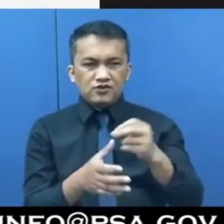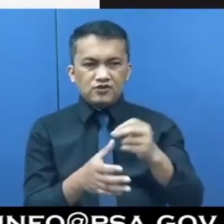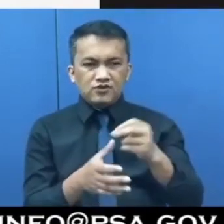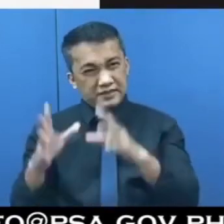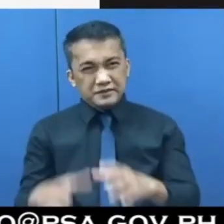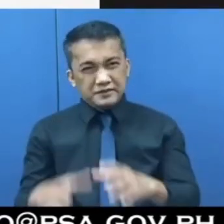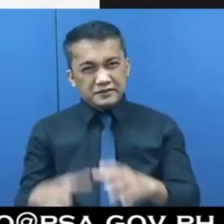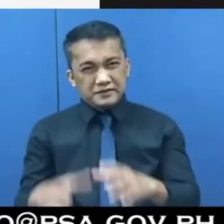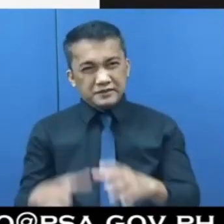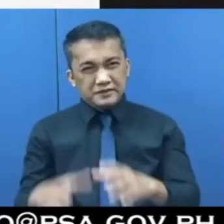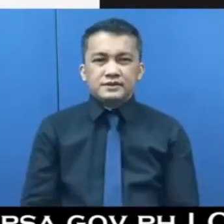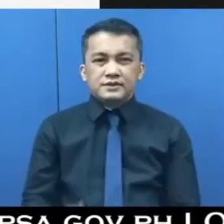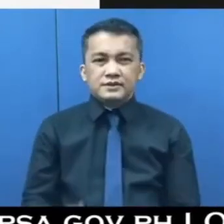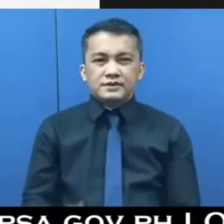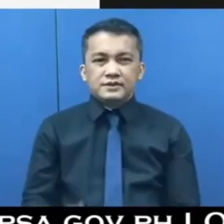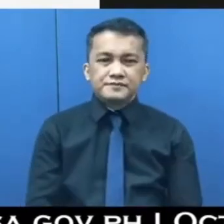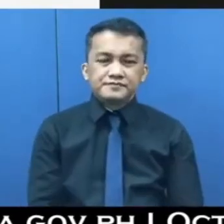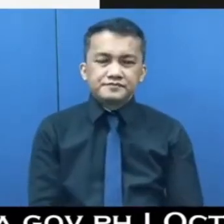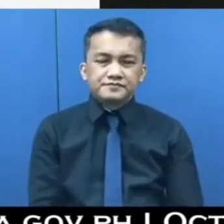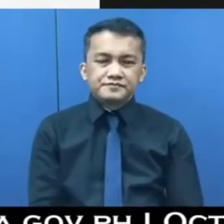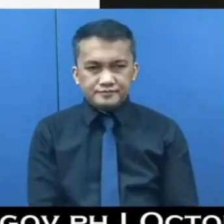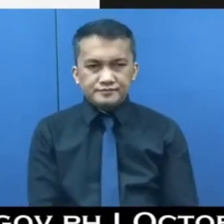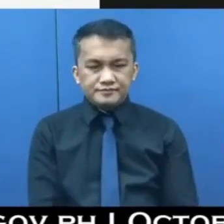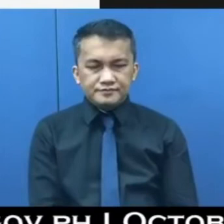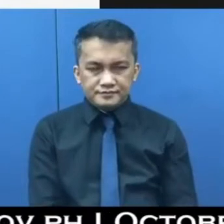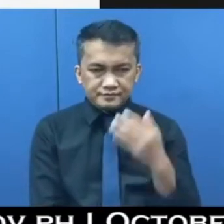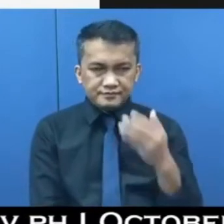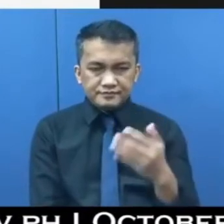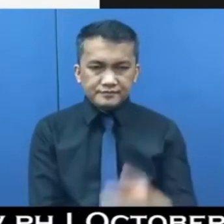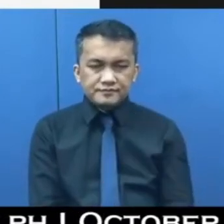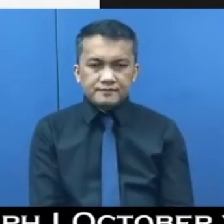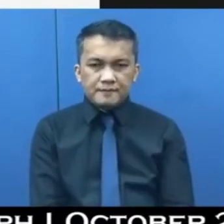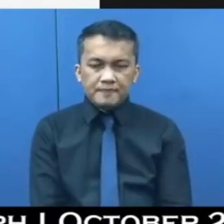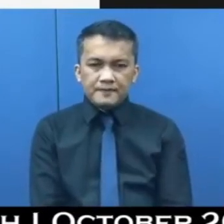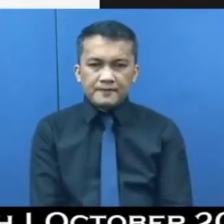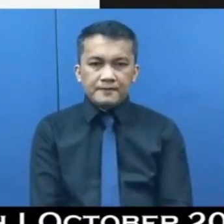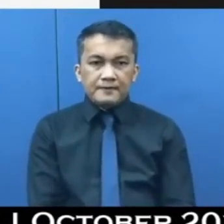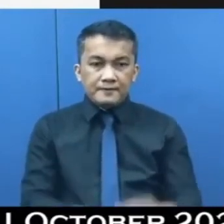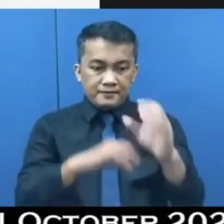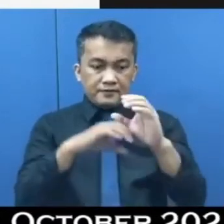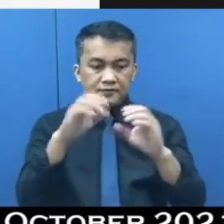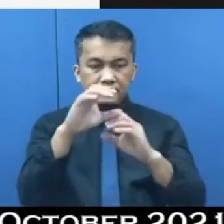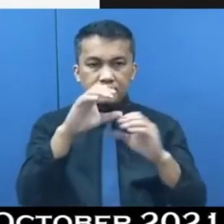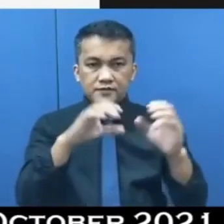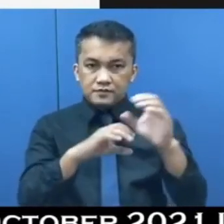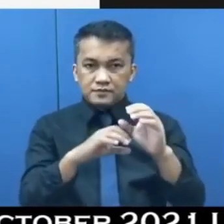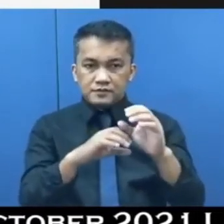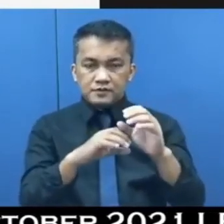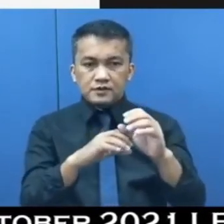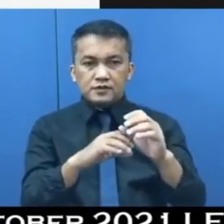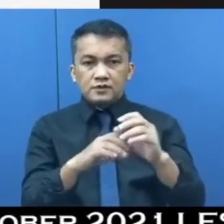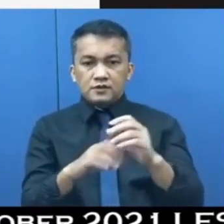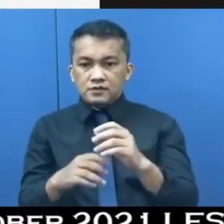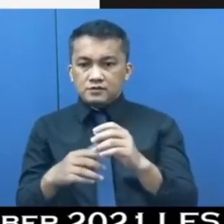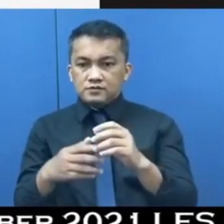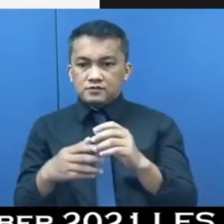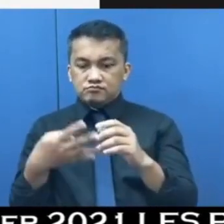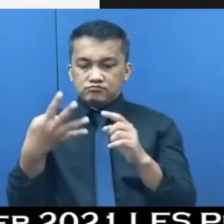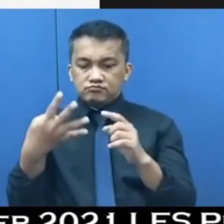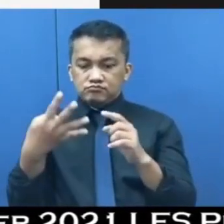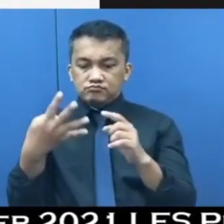you. Thank you very much. Sir, sa construction naman po yung quarter-on-quarter na decline.